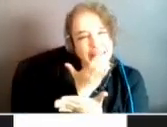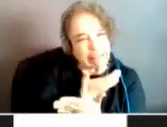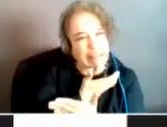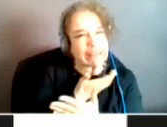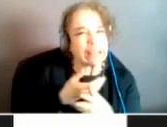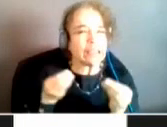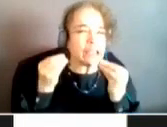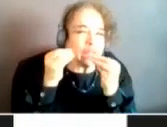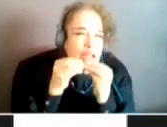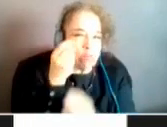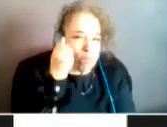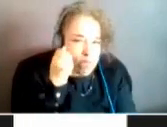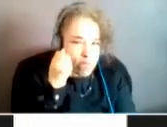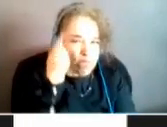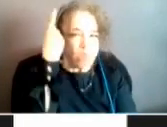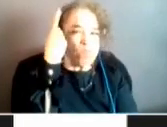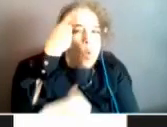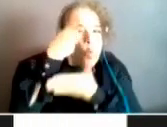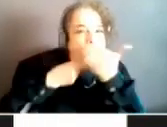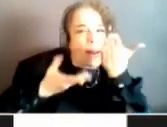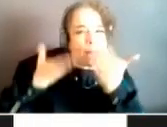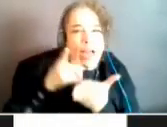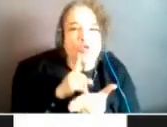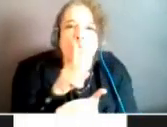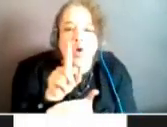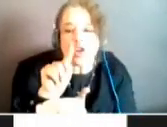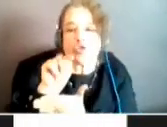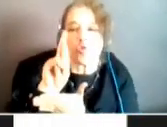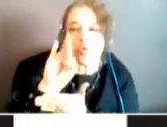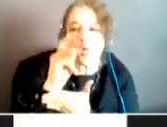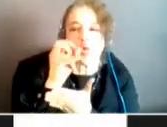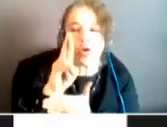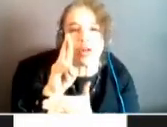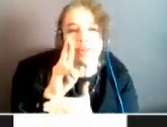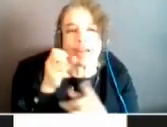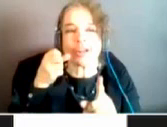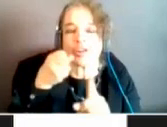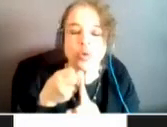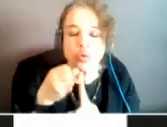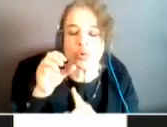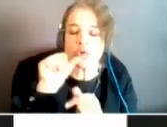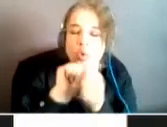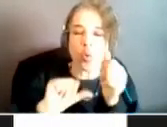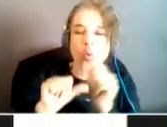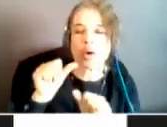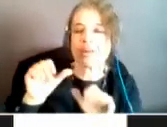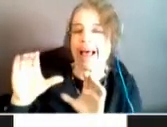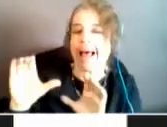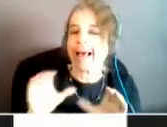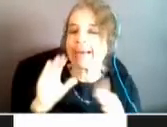little closer to what might really trigger an acute suicidal reaction. Next